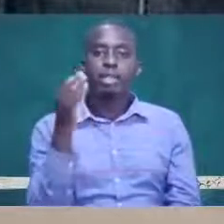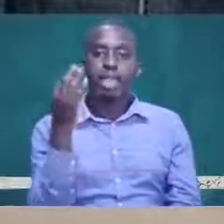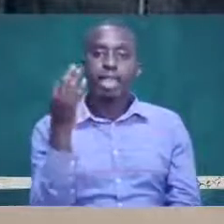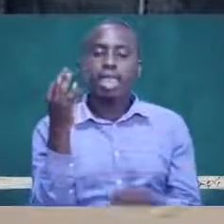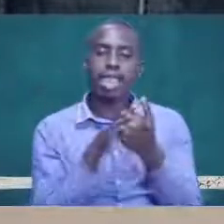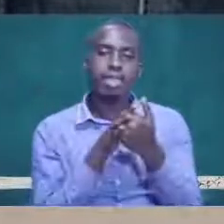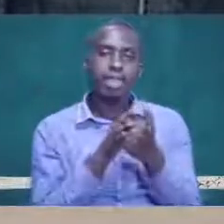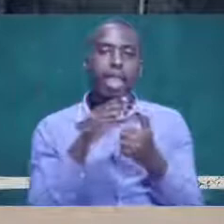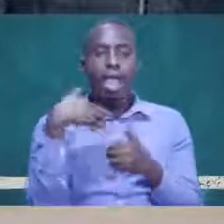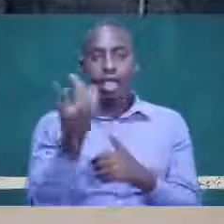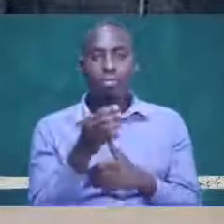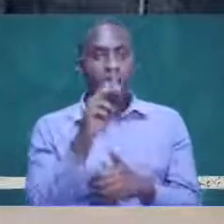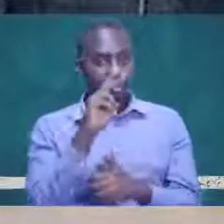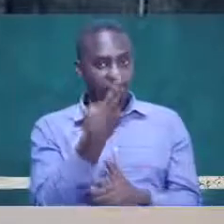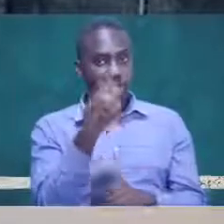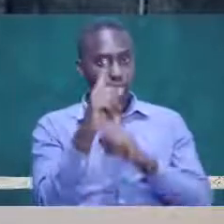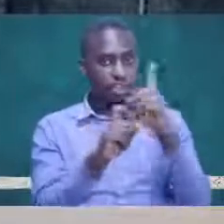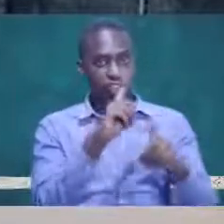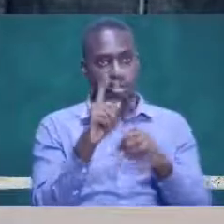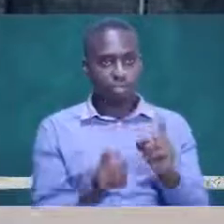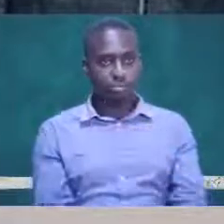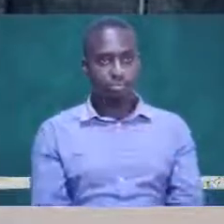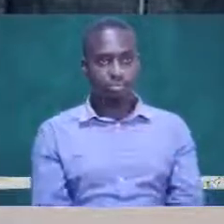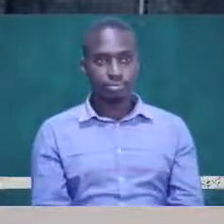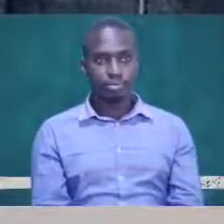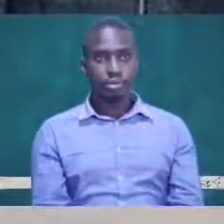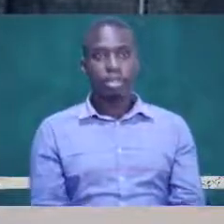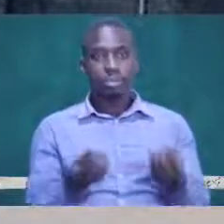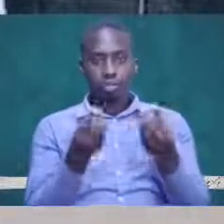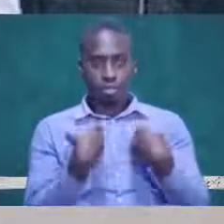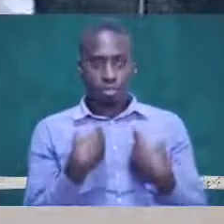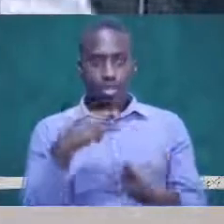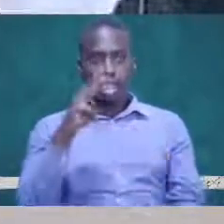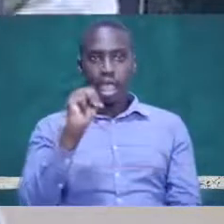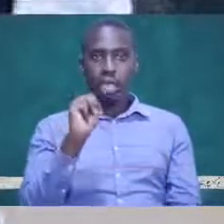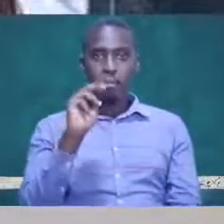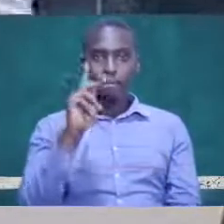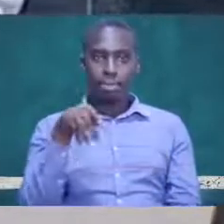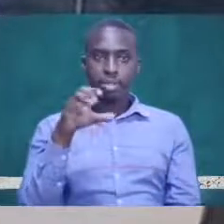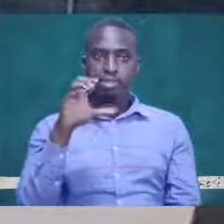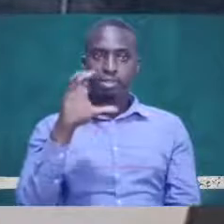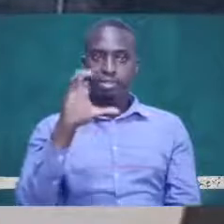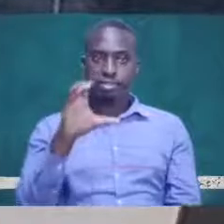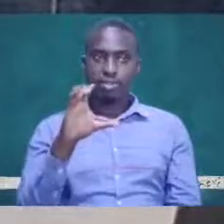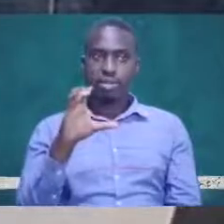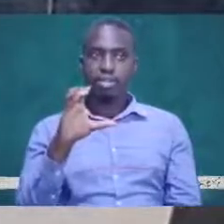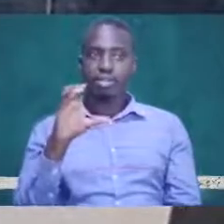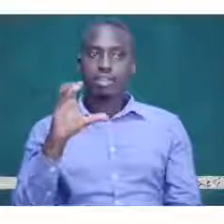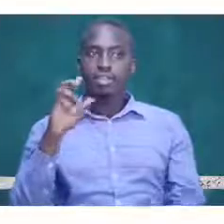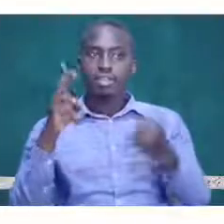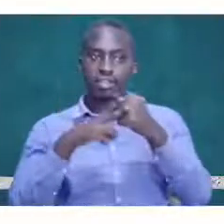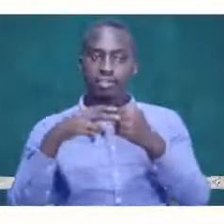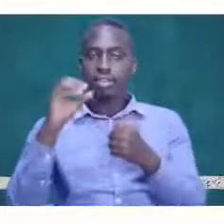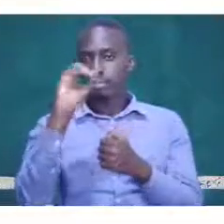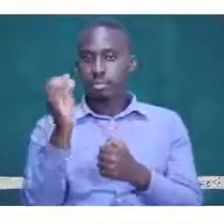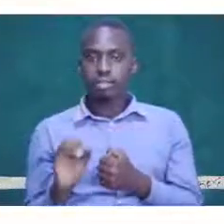0.8. Now, the second question, given marginal propensity to consume is 70%. Now